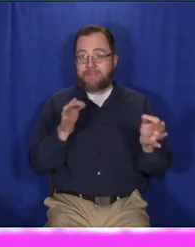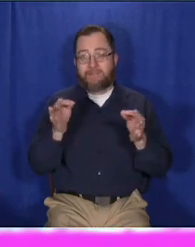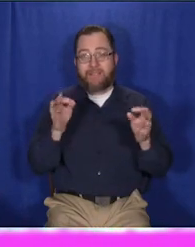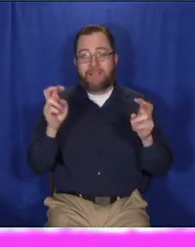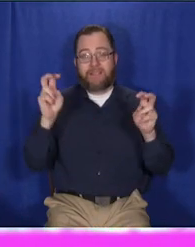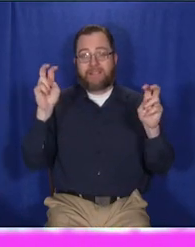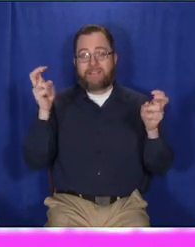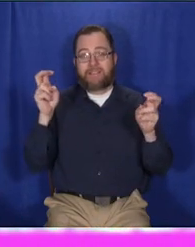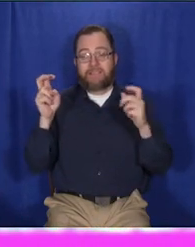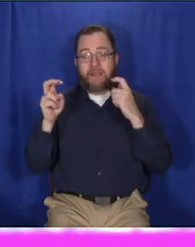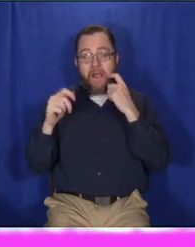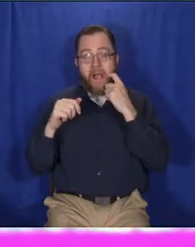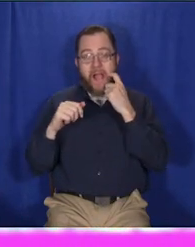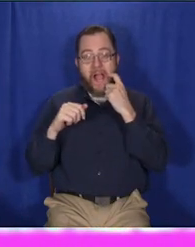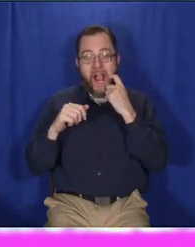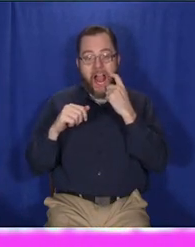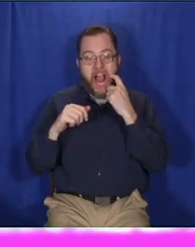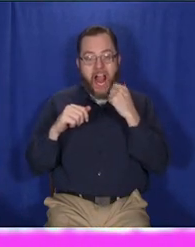just means happy.